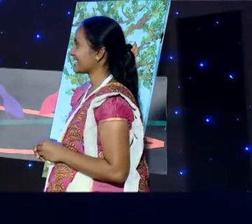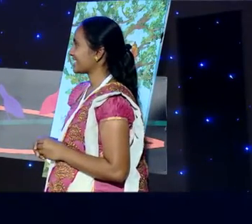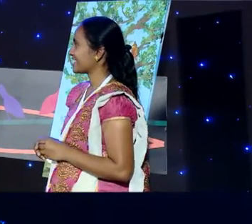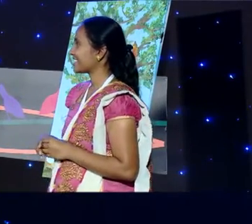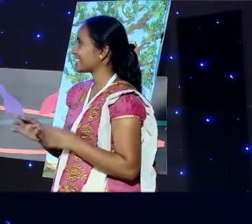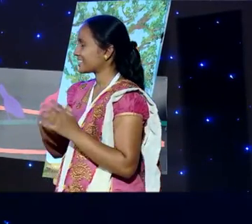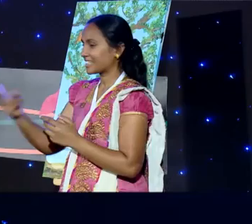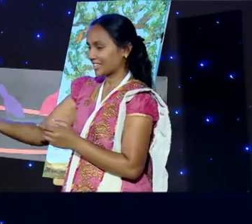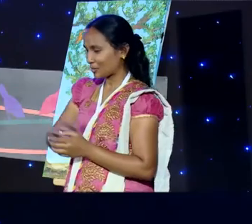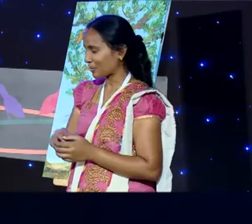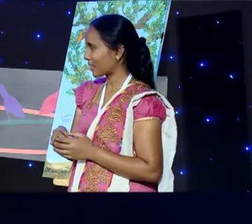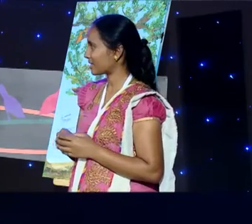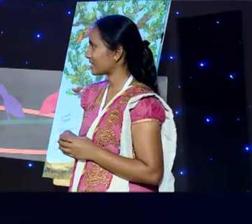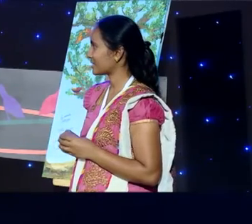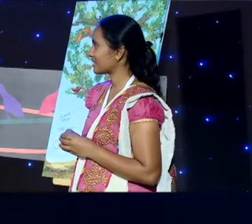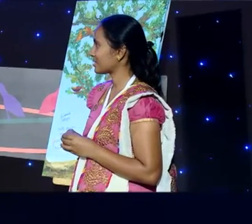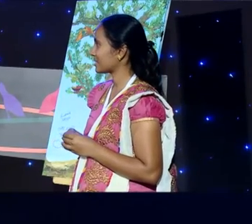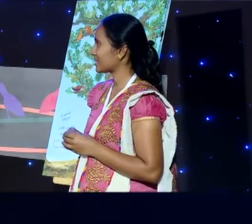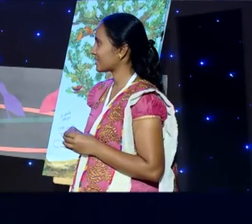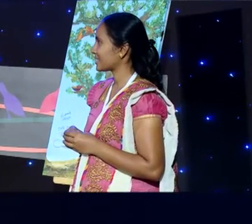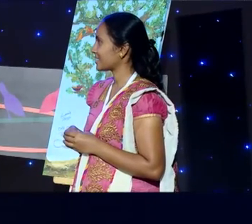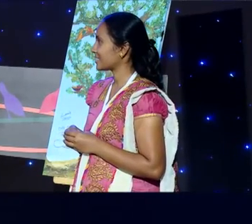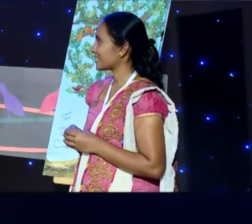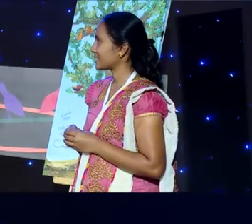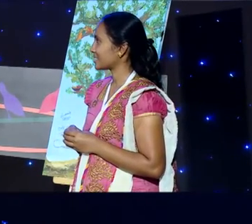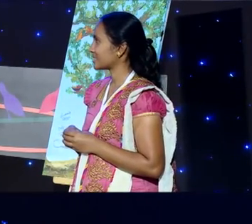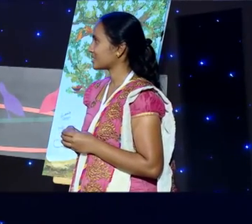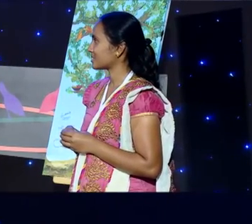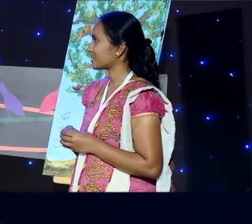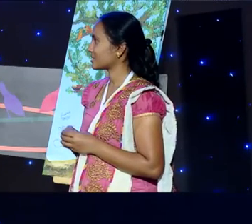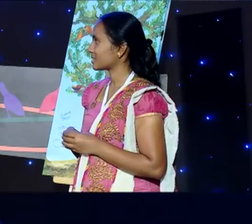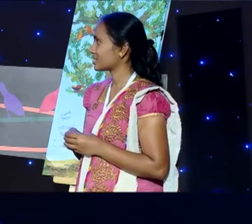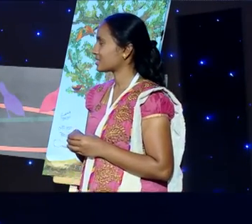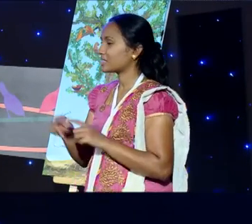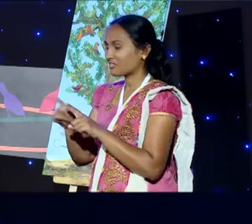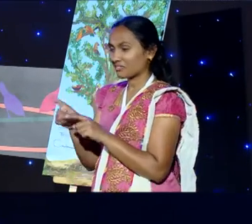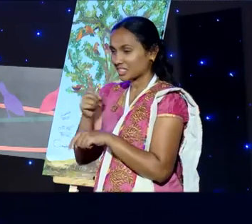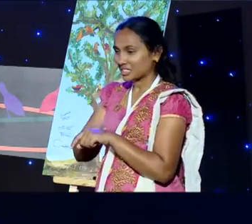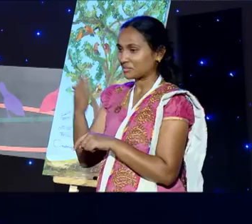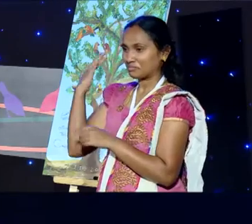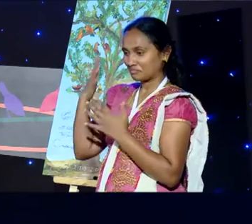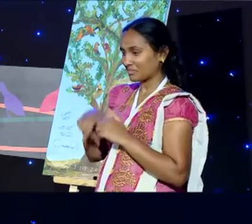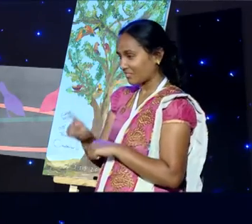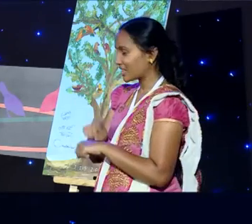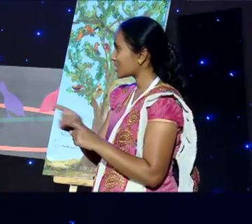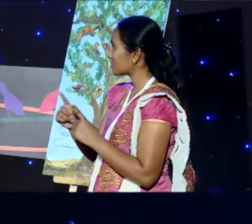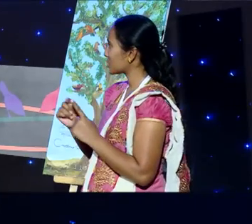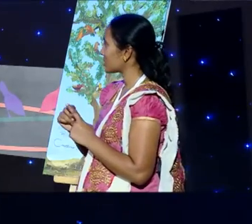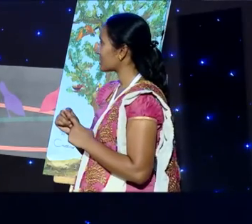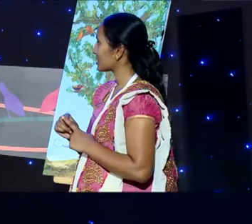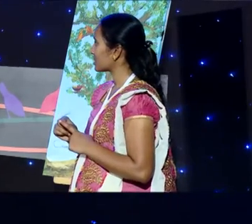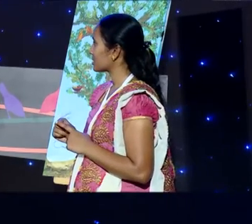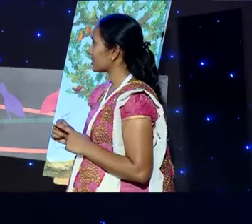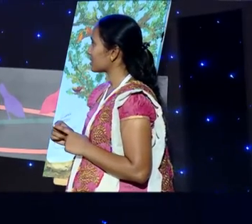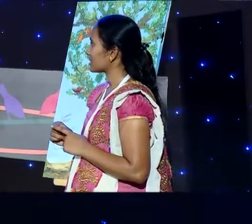shirt off his back. This guy didn't know how to respond. It was his first time in a setting like that. 10 minutes later, he calls that waiter back, who's a